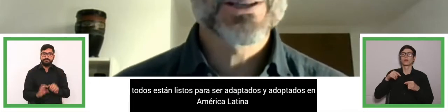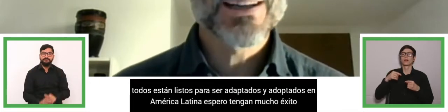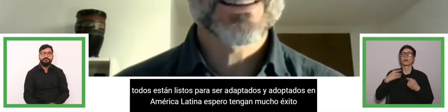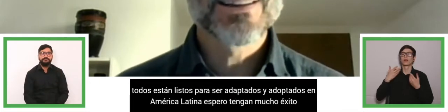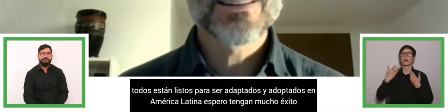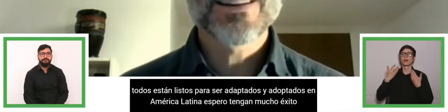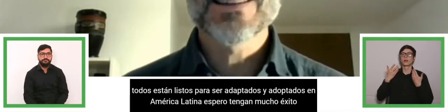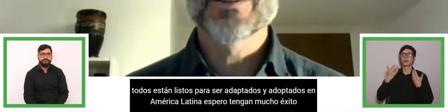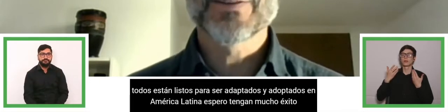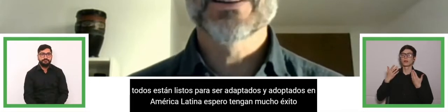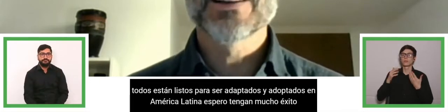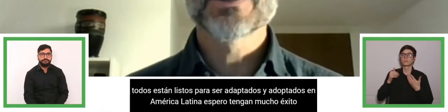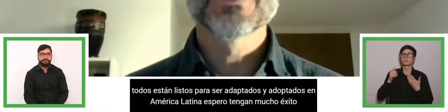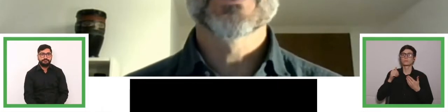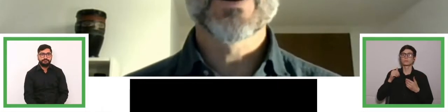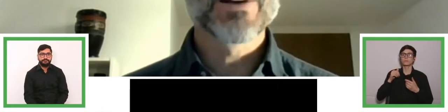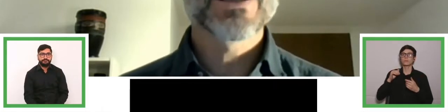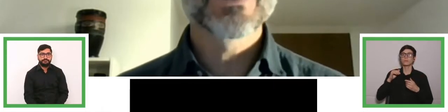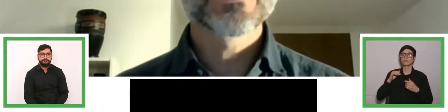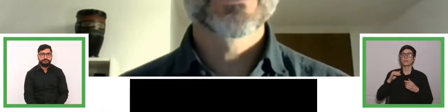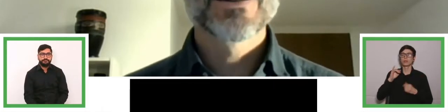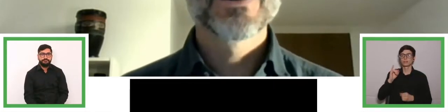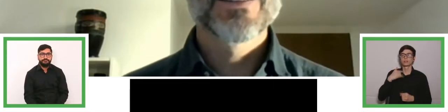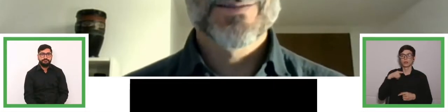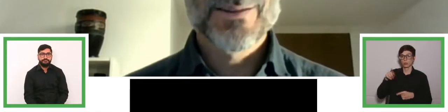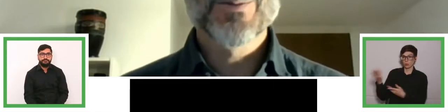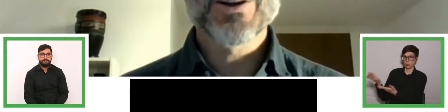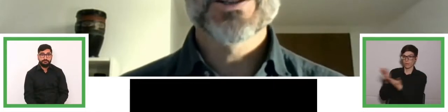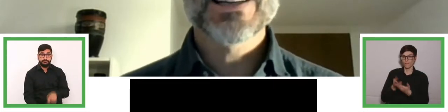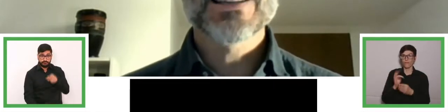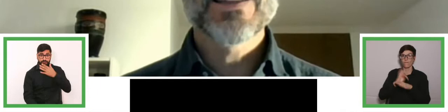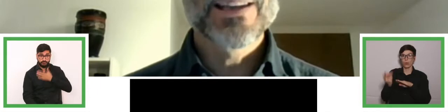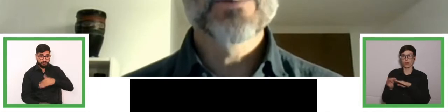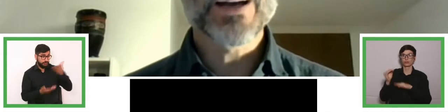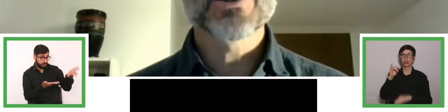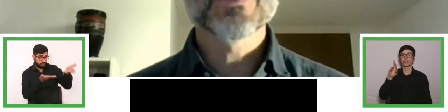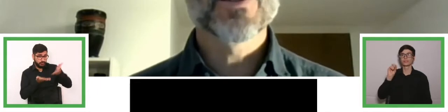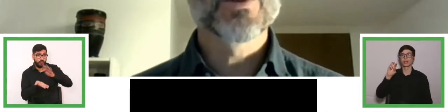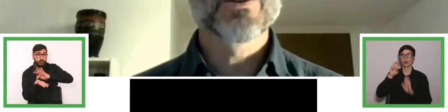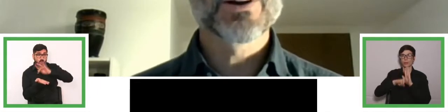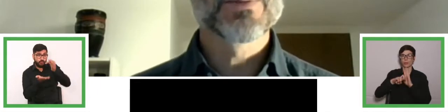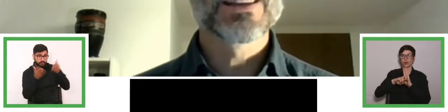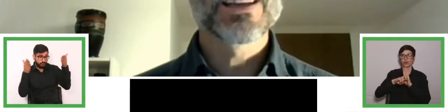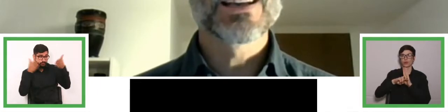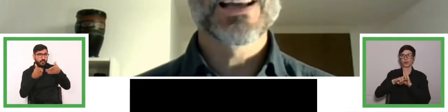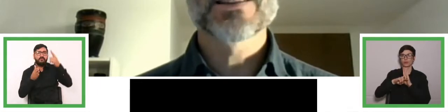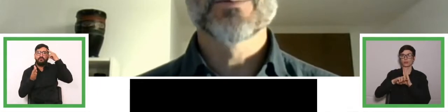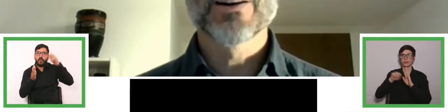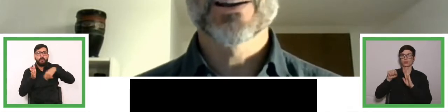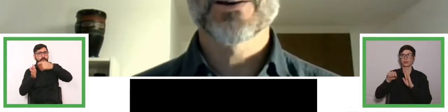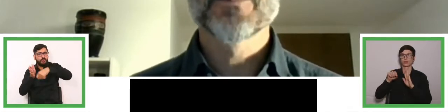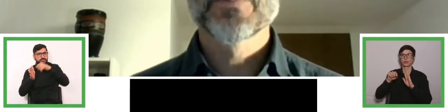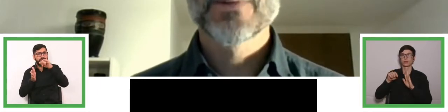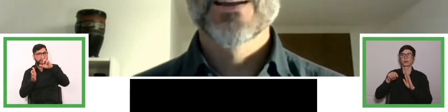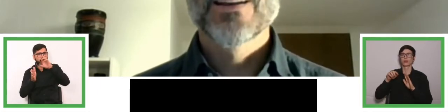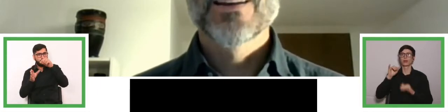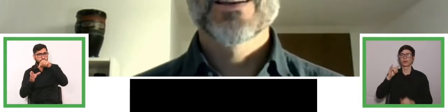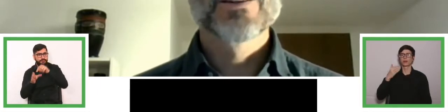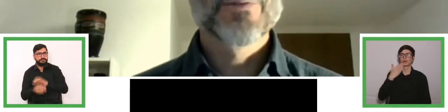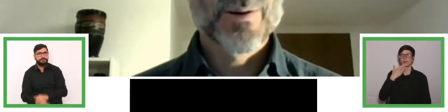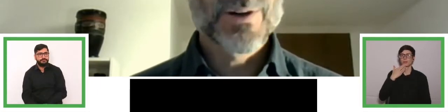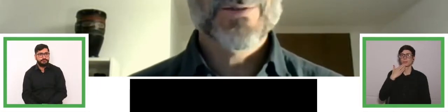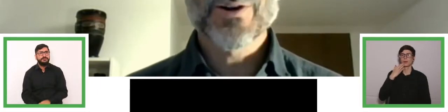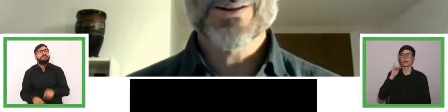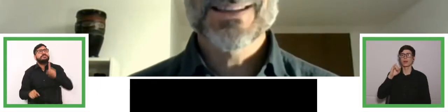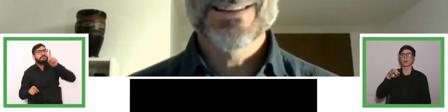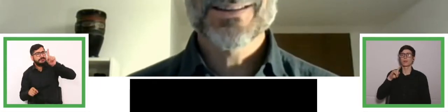Zero Project and Essl Foundation to replicate the Zero Project and the Impact Transfer Program in Latin America.